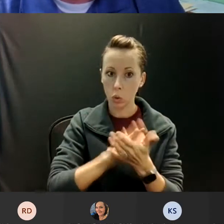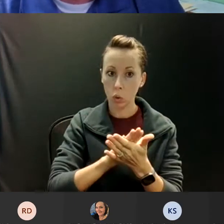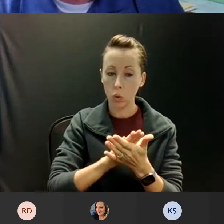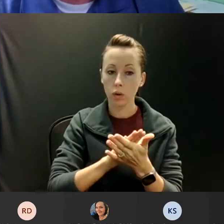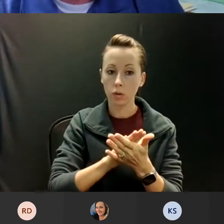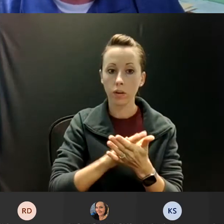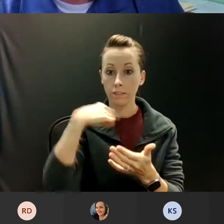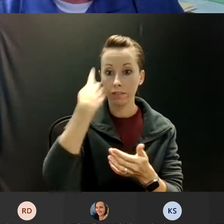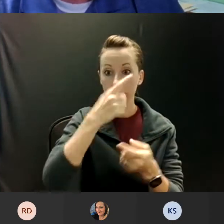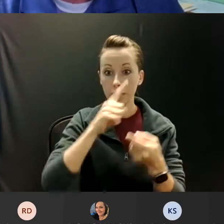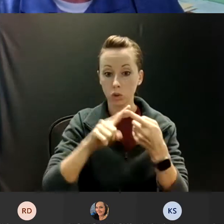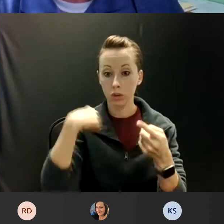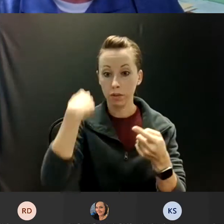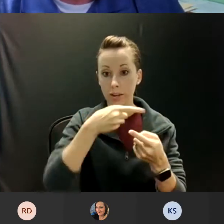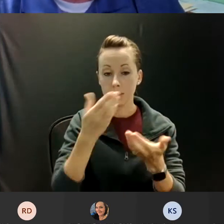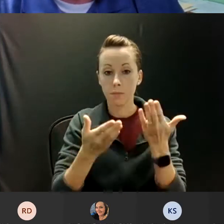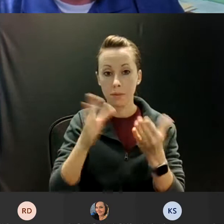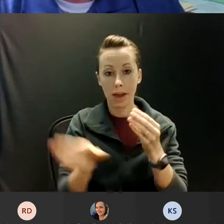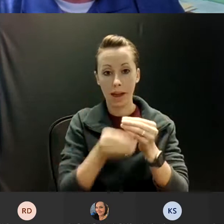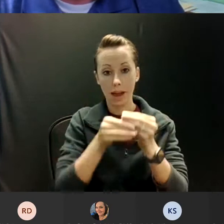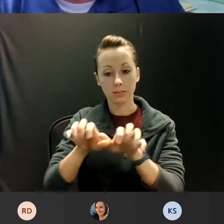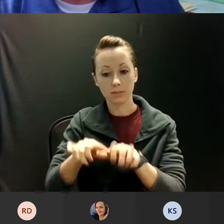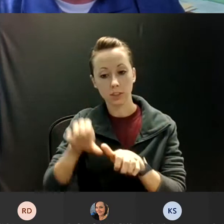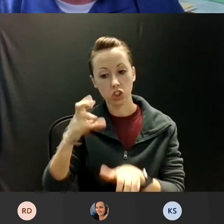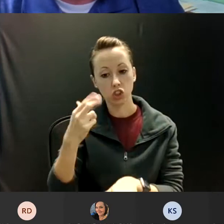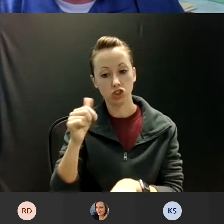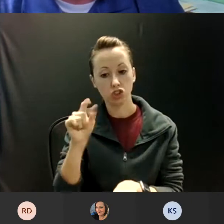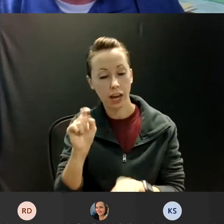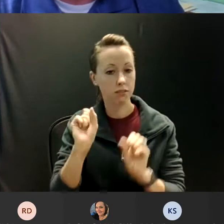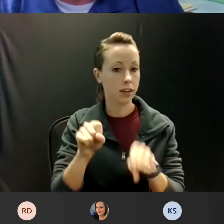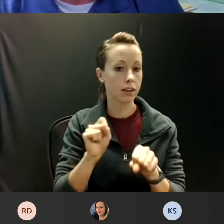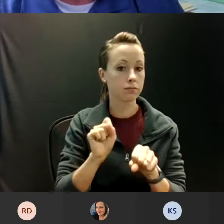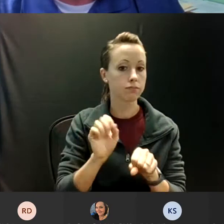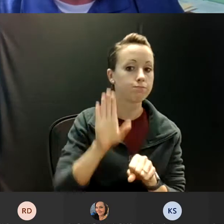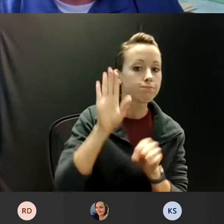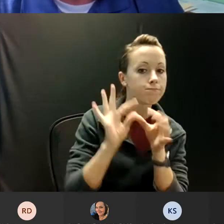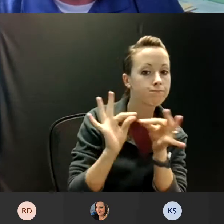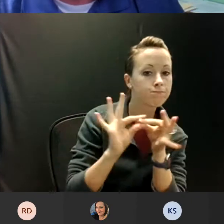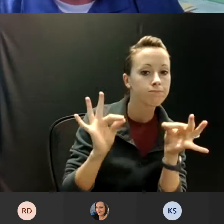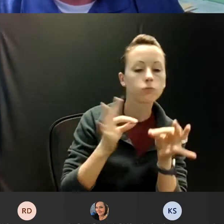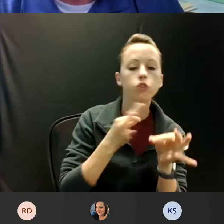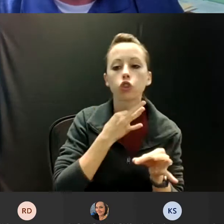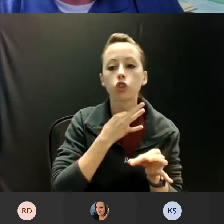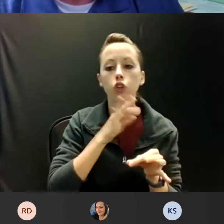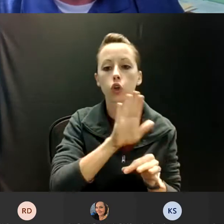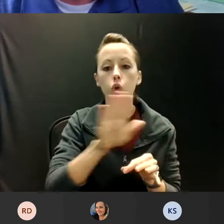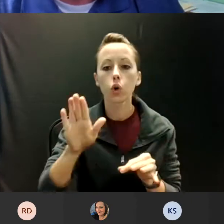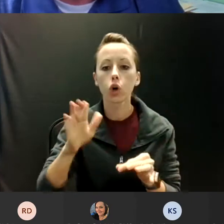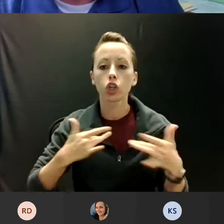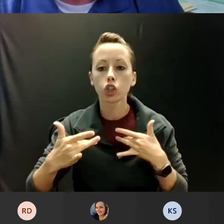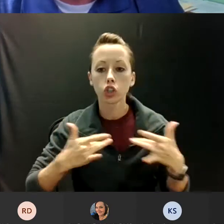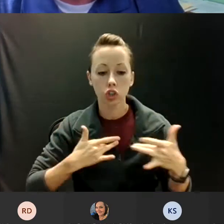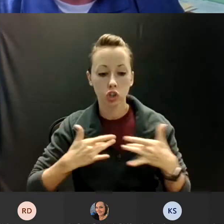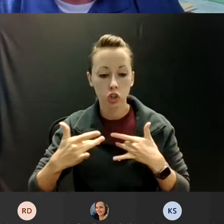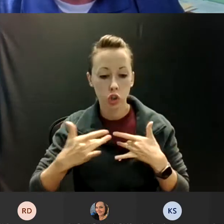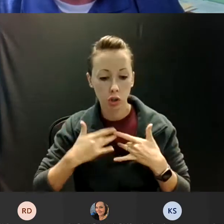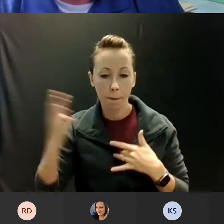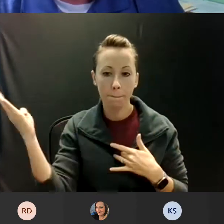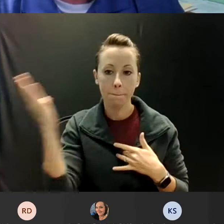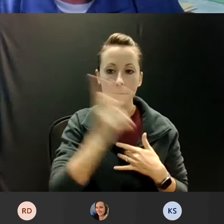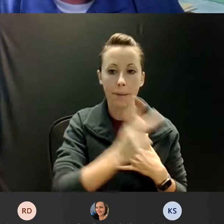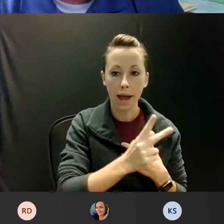you don't care to put in the chat or feel free to jump in, I'd just be curious to know what concerns you have about